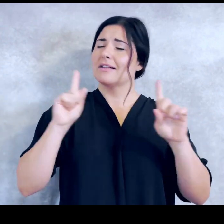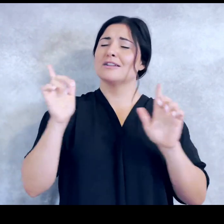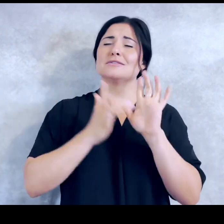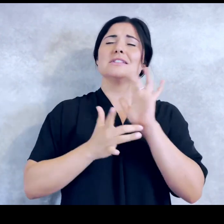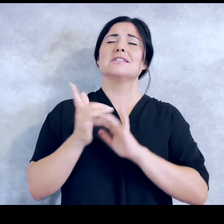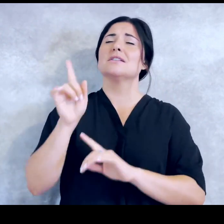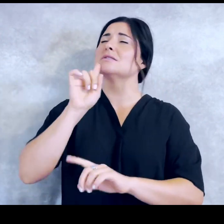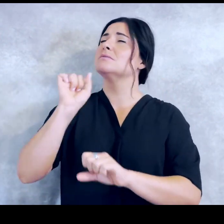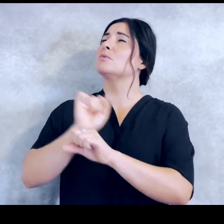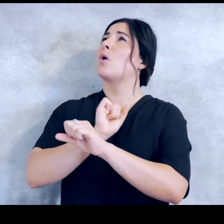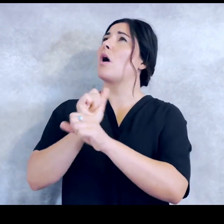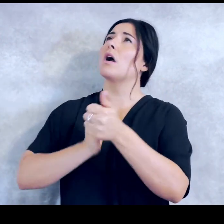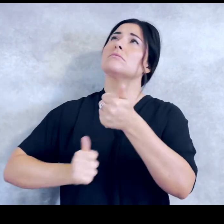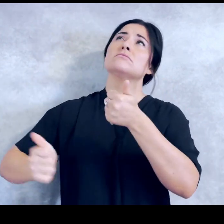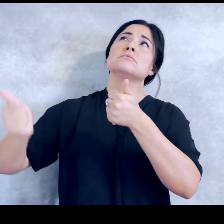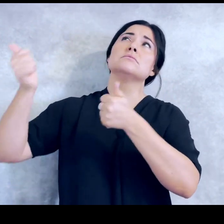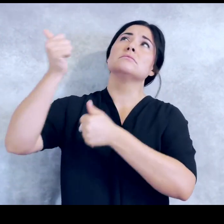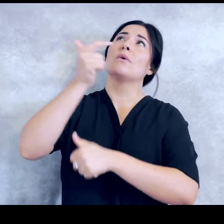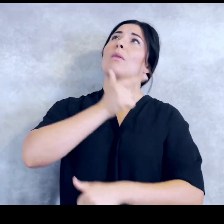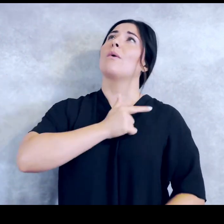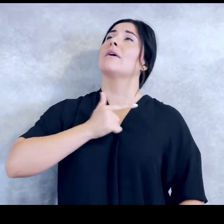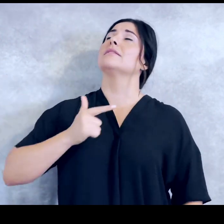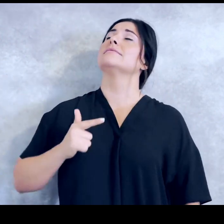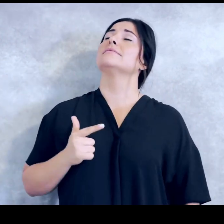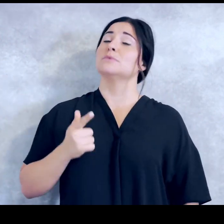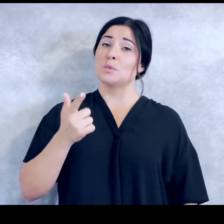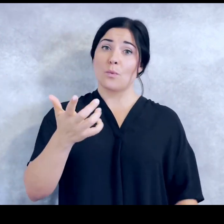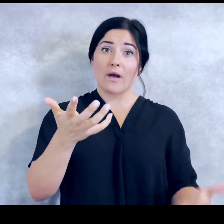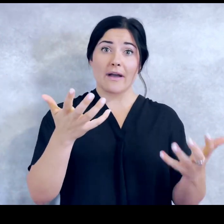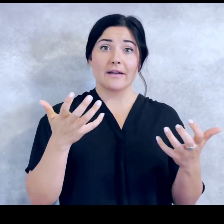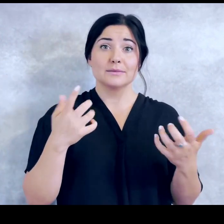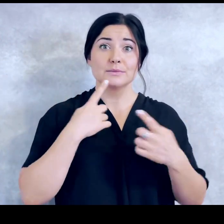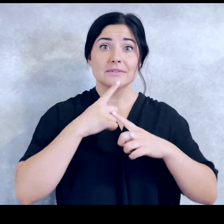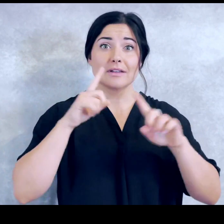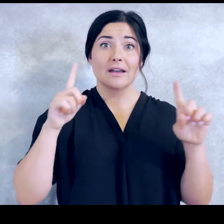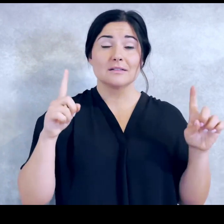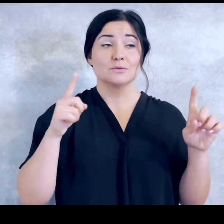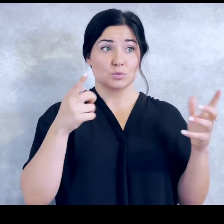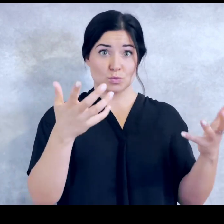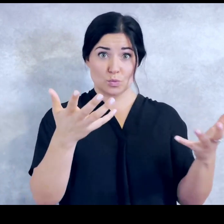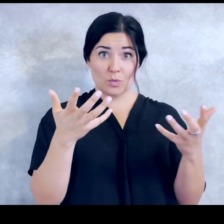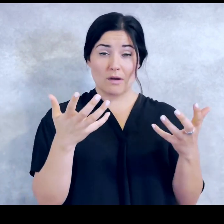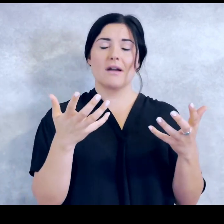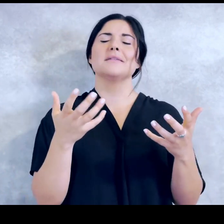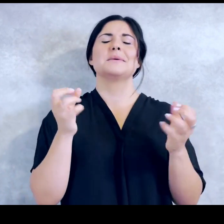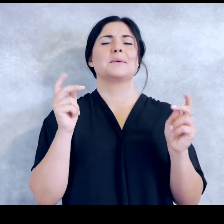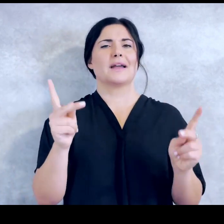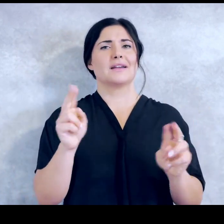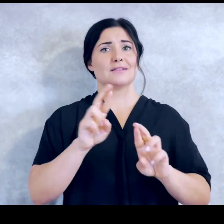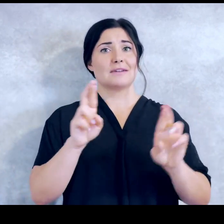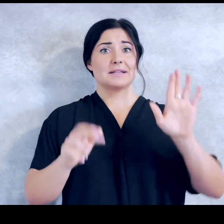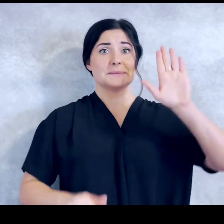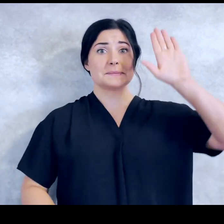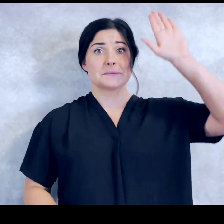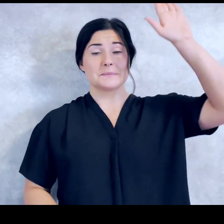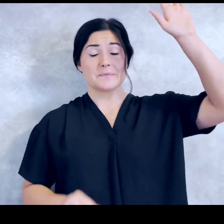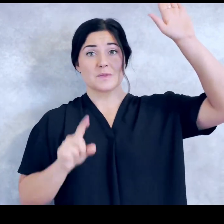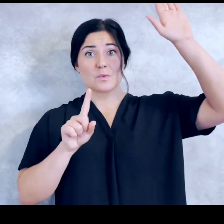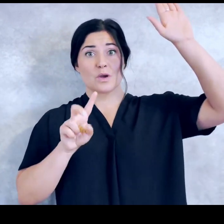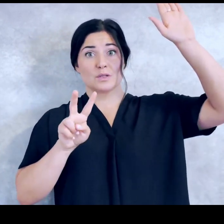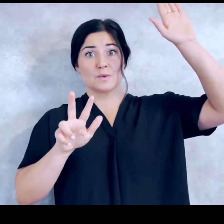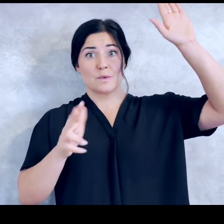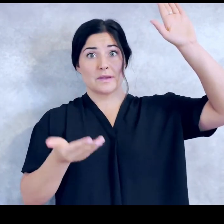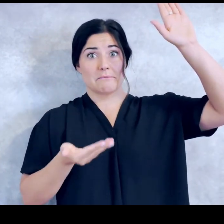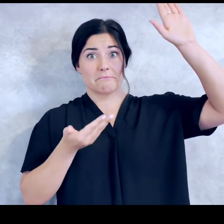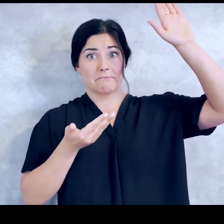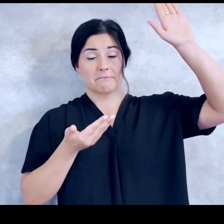that Jesus is Lord. So I'm going to do it a little bit different today, but if you want to be included in that prayer, would you on the count of three just lift your hand